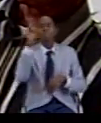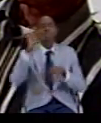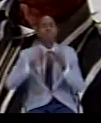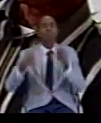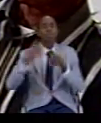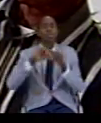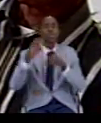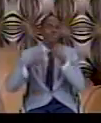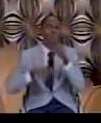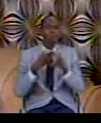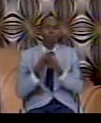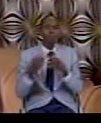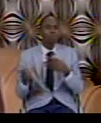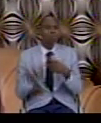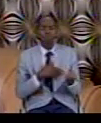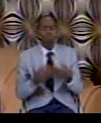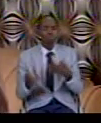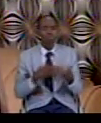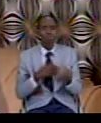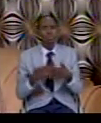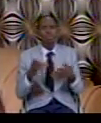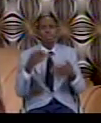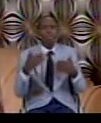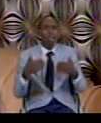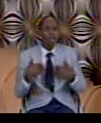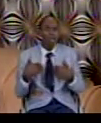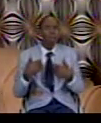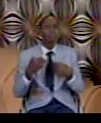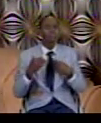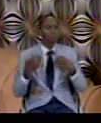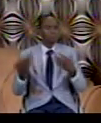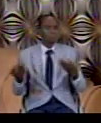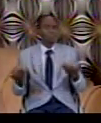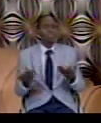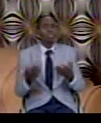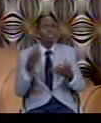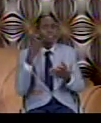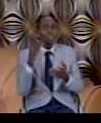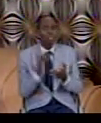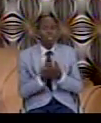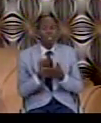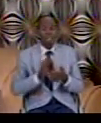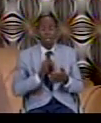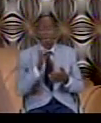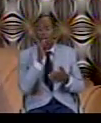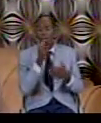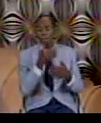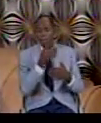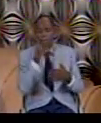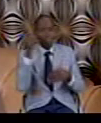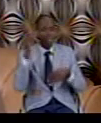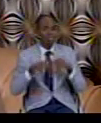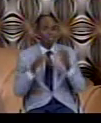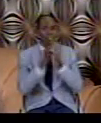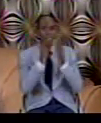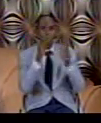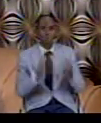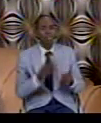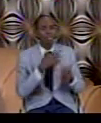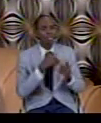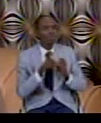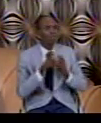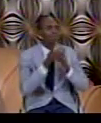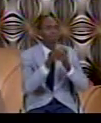have got, why? I have the same brain as they have. In fact, I think I'm better than they are. And they are running and